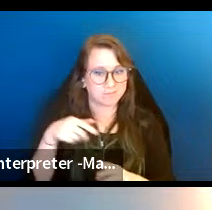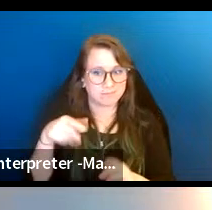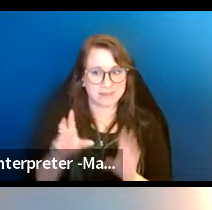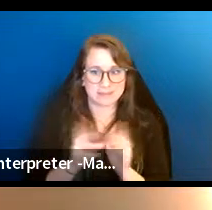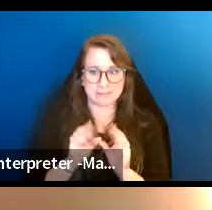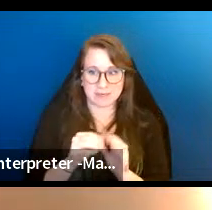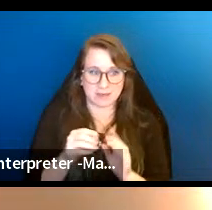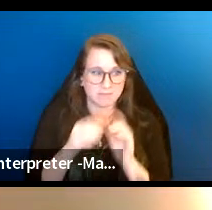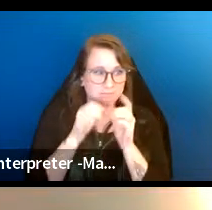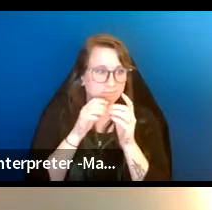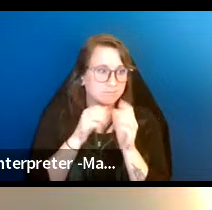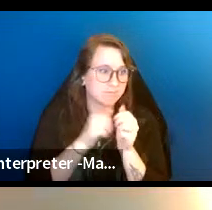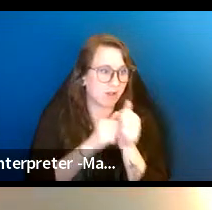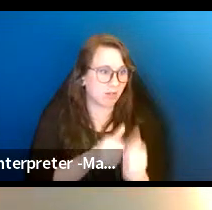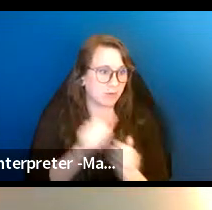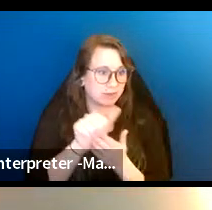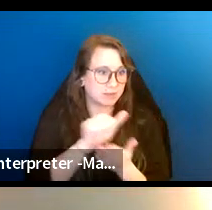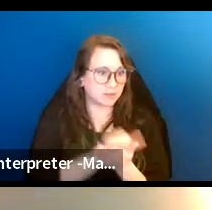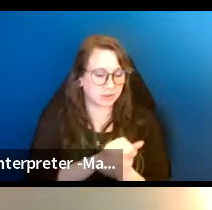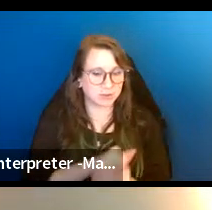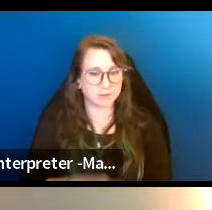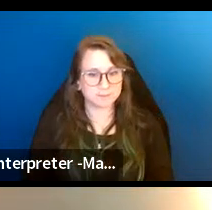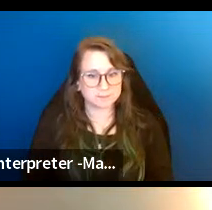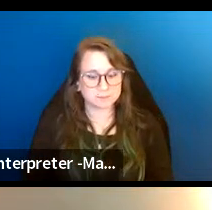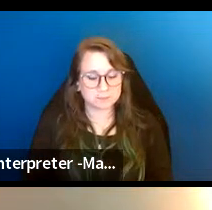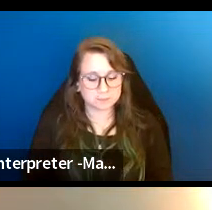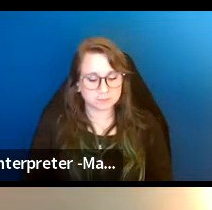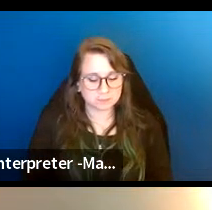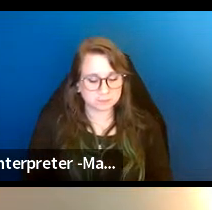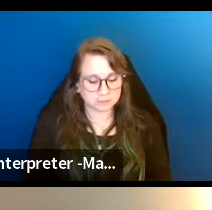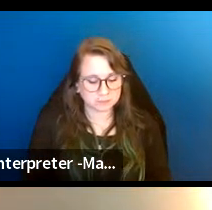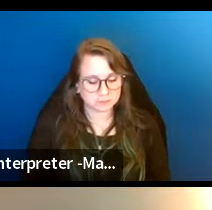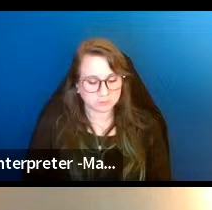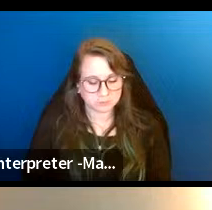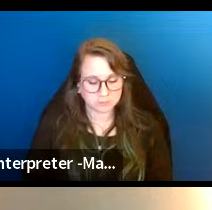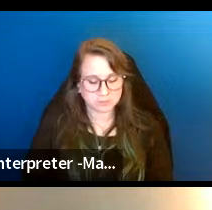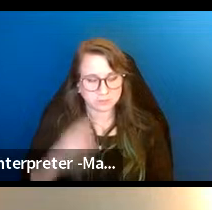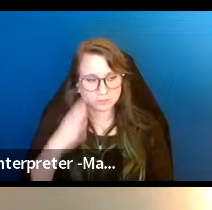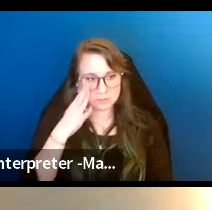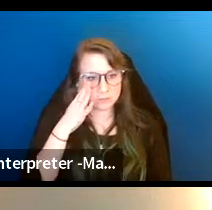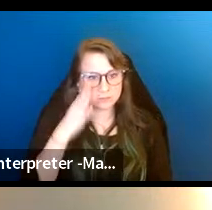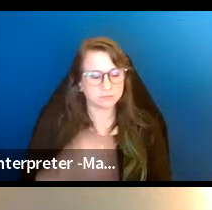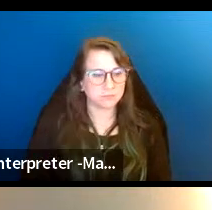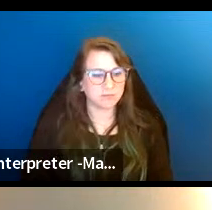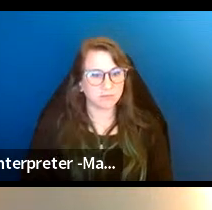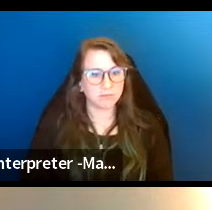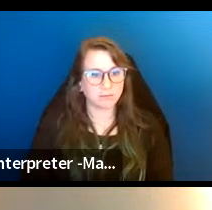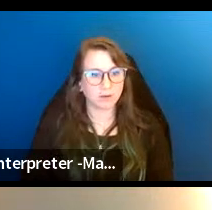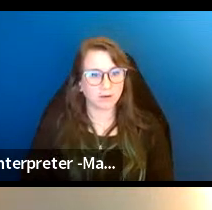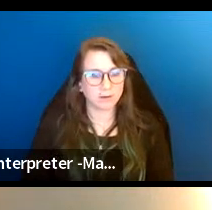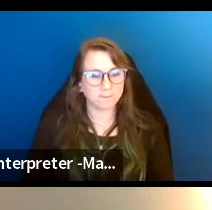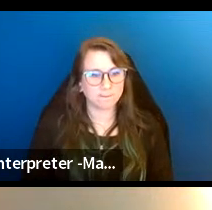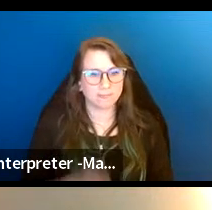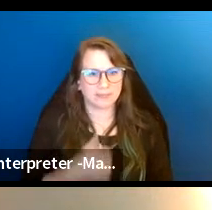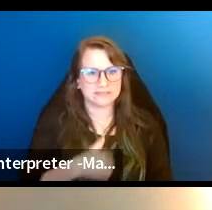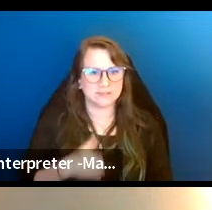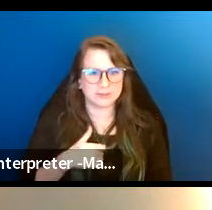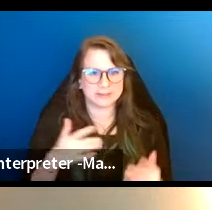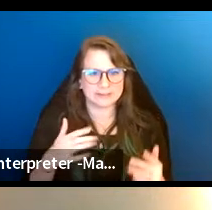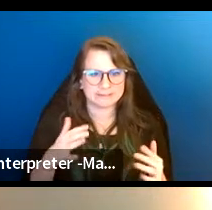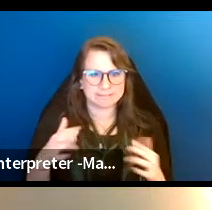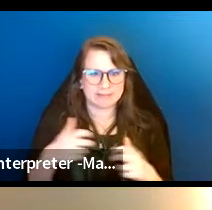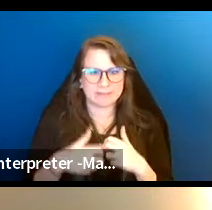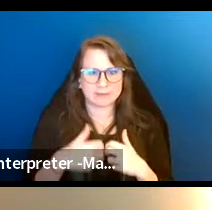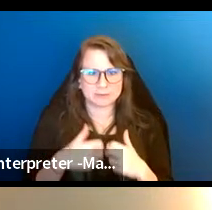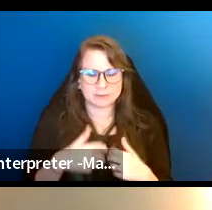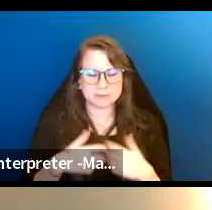agenda. Okay. Moving forward, we have our, sorry, one second, having issues